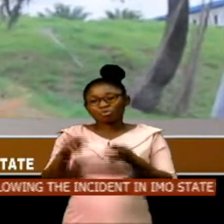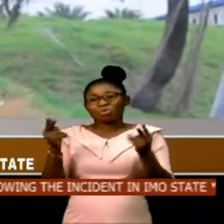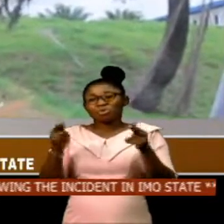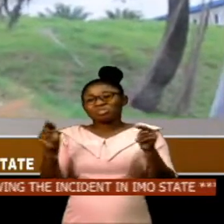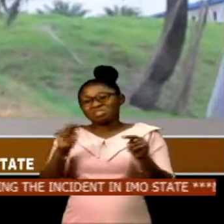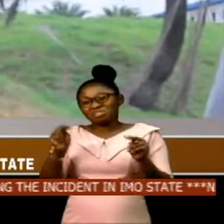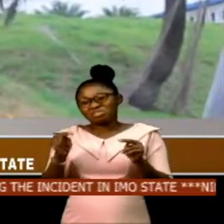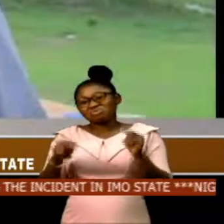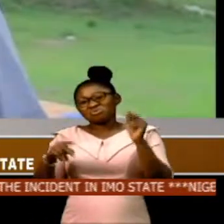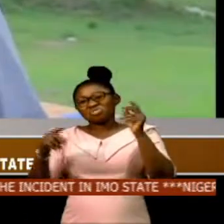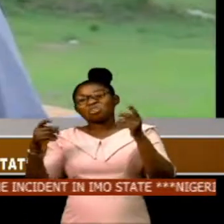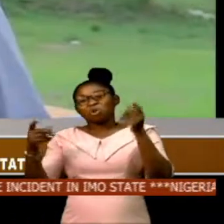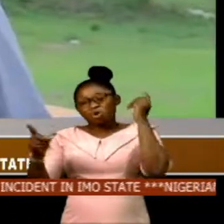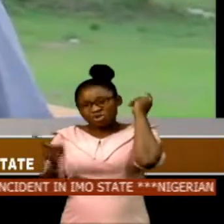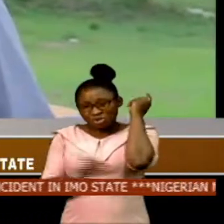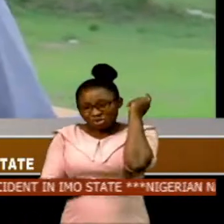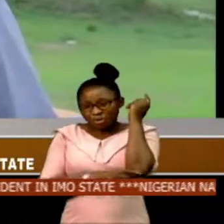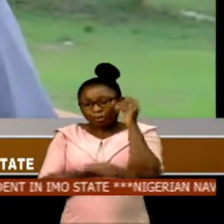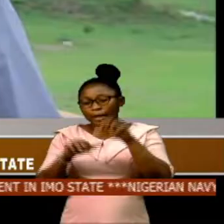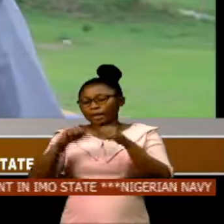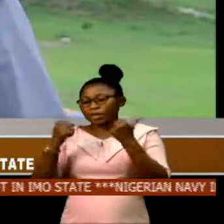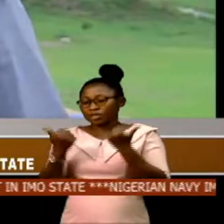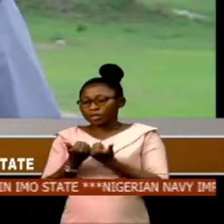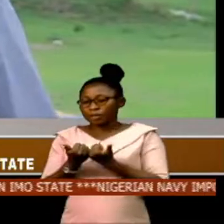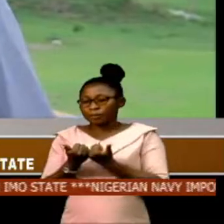necessary prosecuting agency.